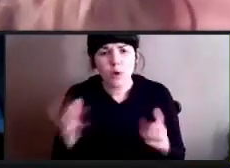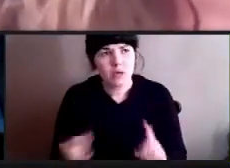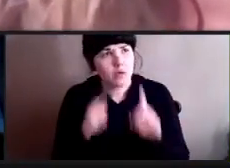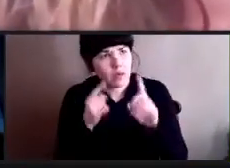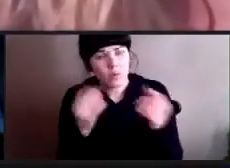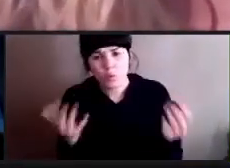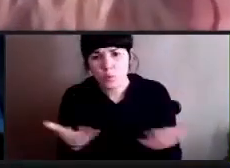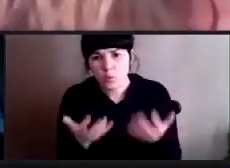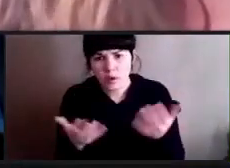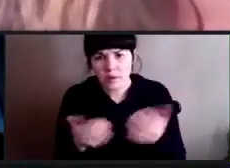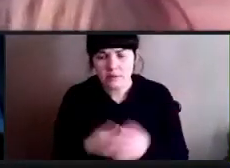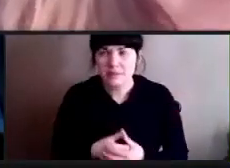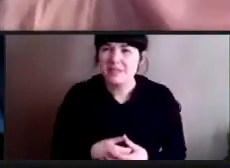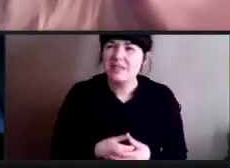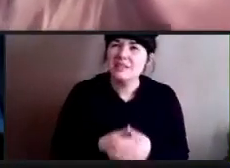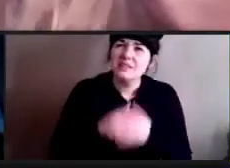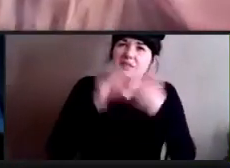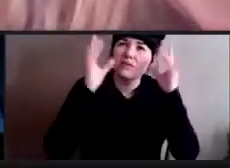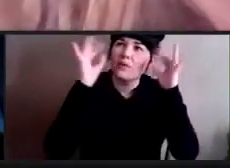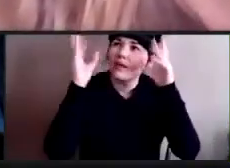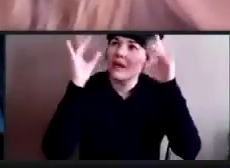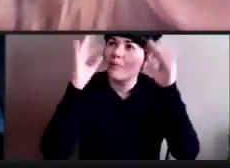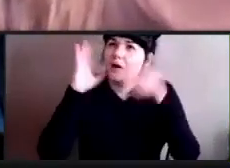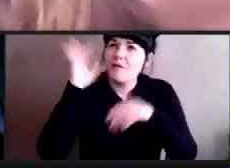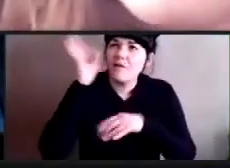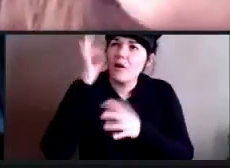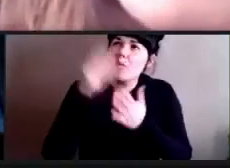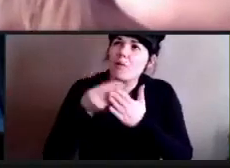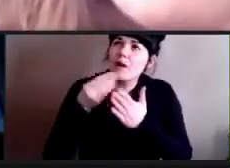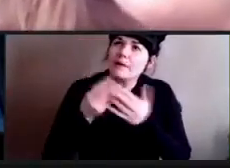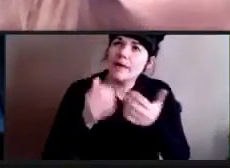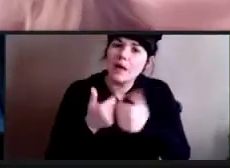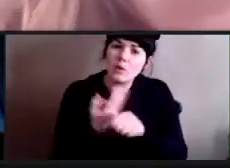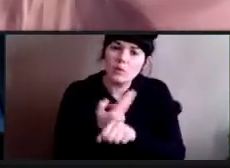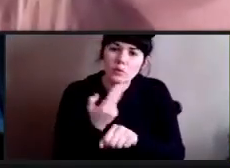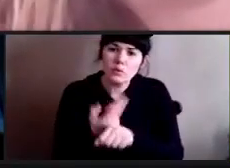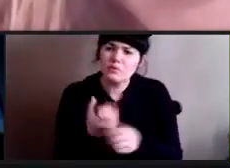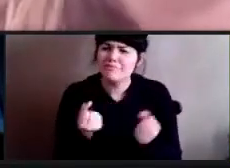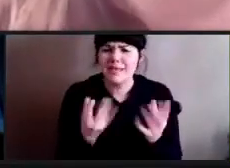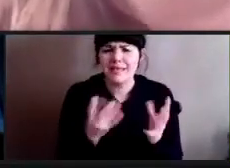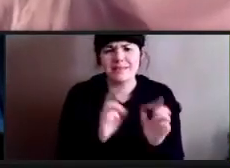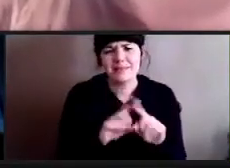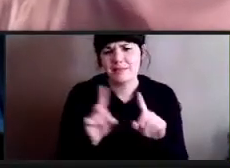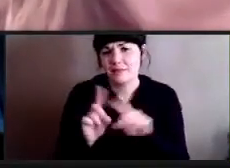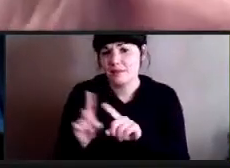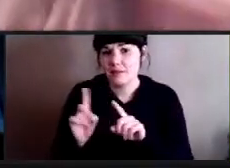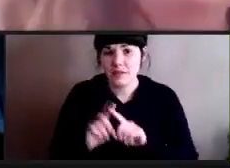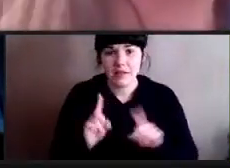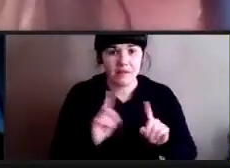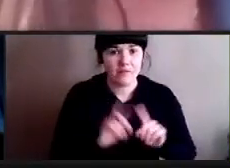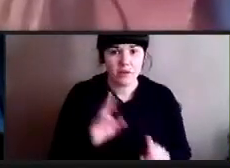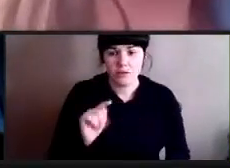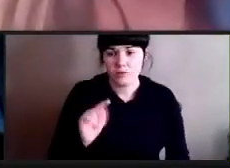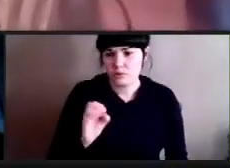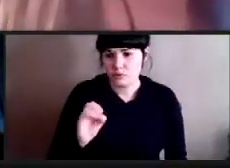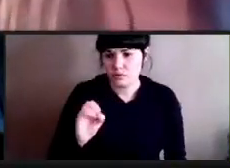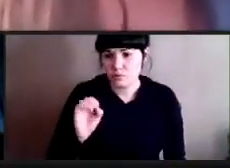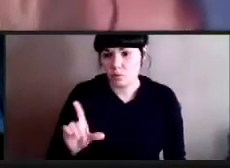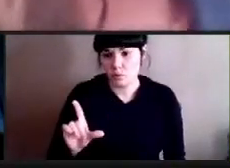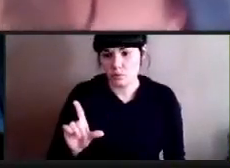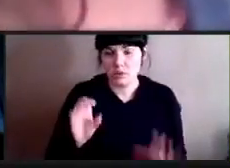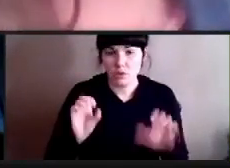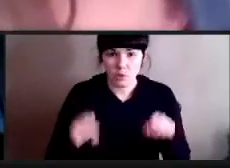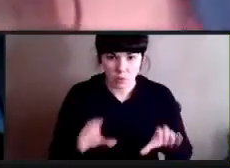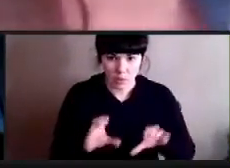potential funding, there's lots of different tools out there that you can use, even with your kids at home. I printed